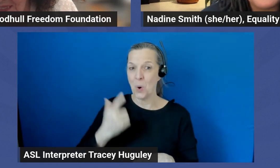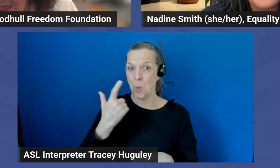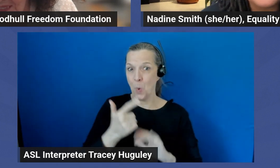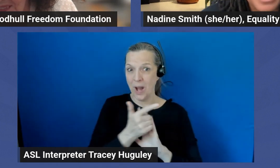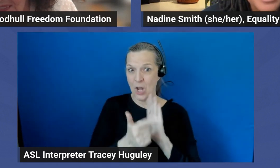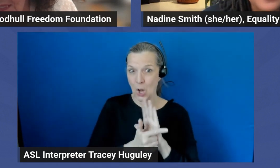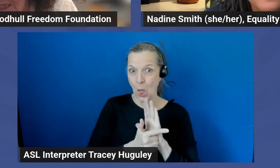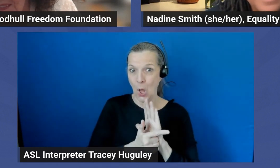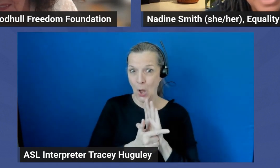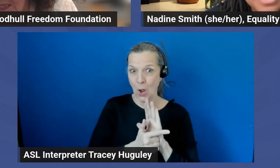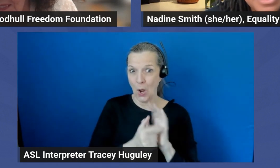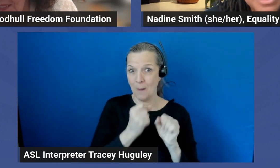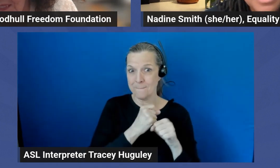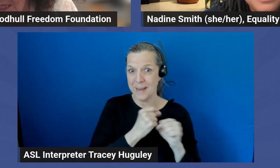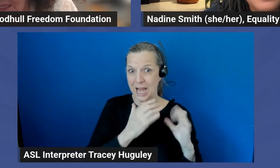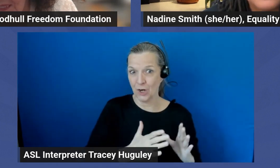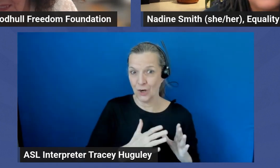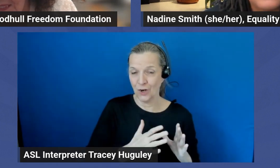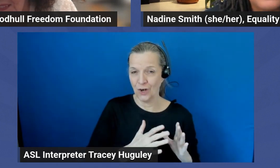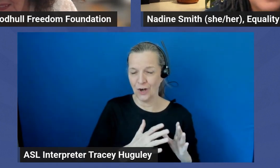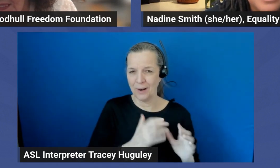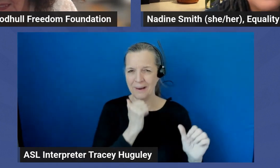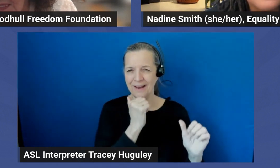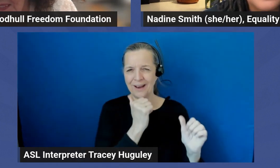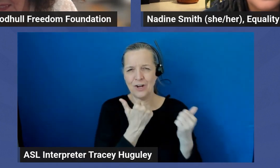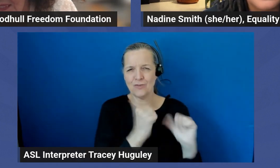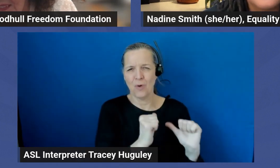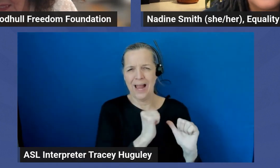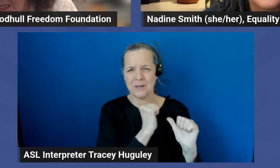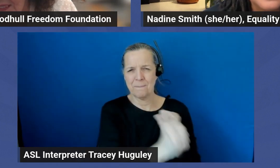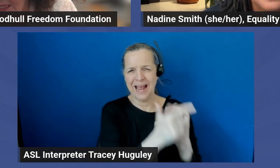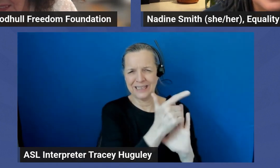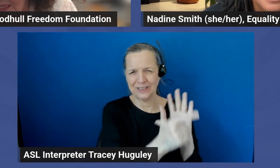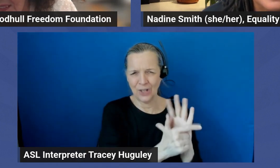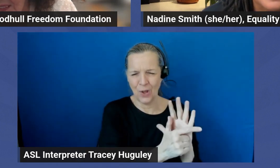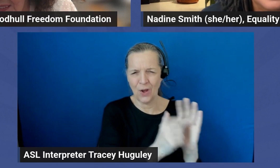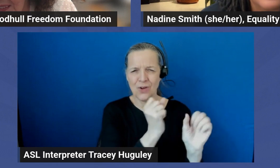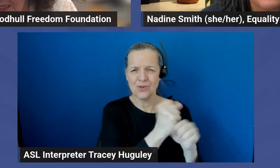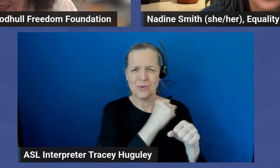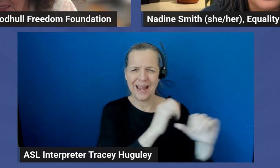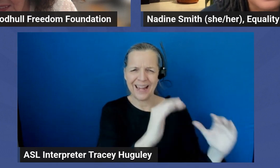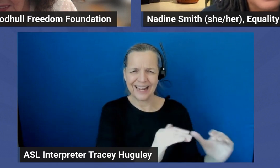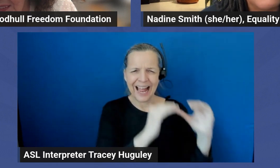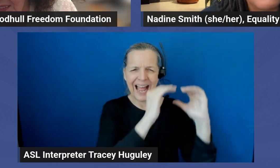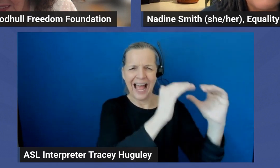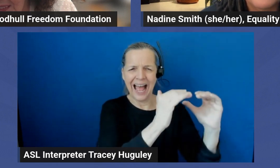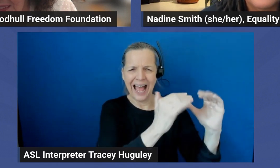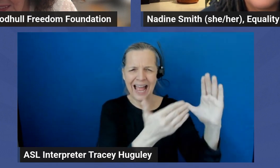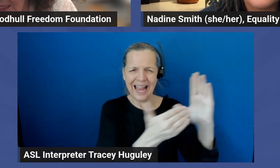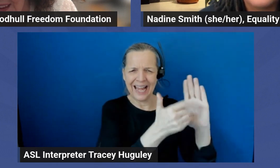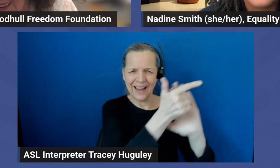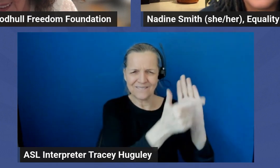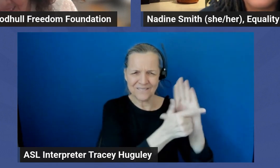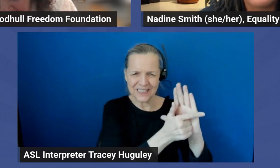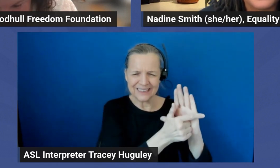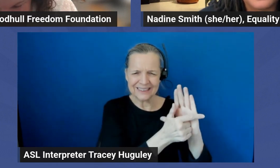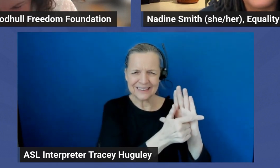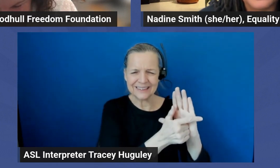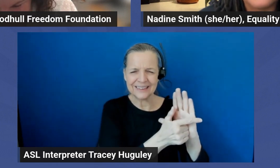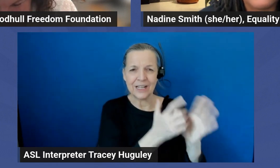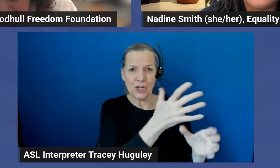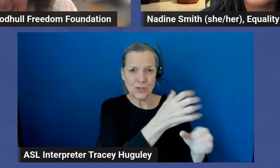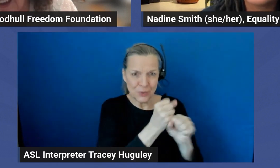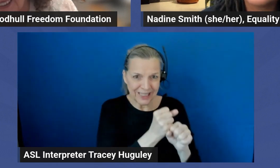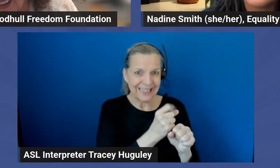law that would make it a higher offense to solicit sex in state parks. Yeah. This is what he